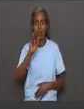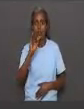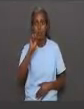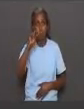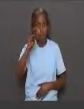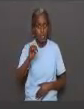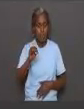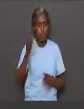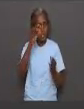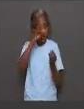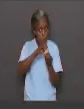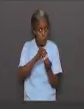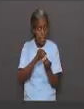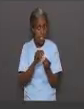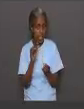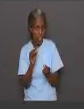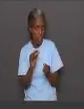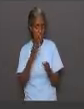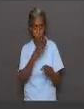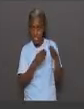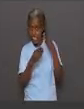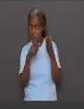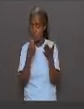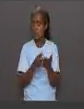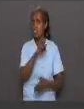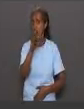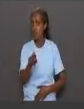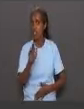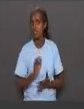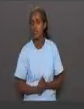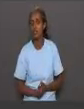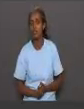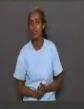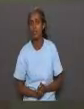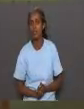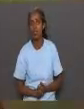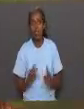prisms, we simply add a few steps to this equation.